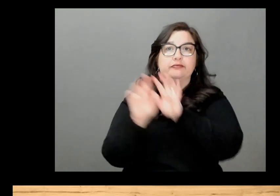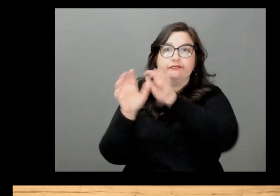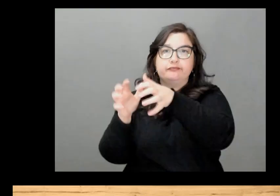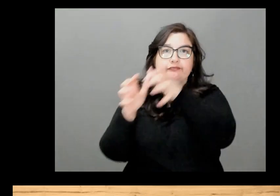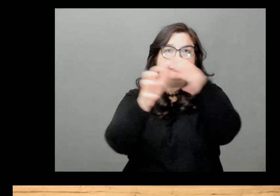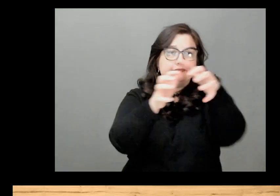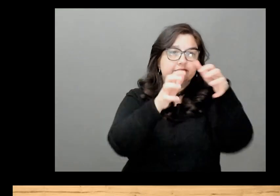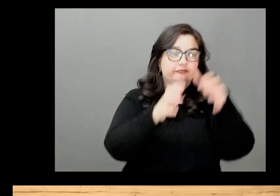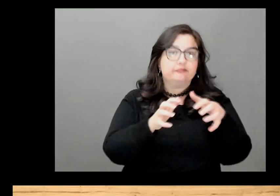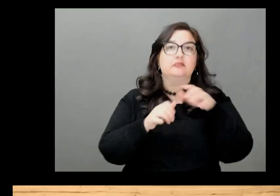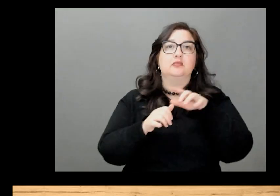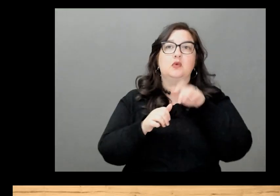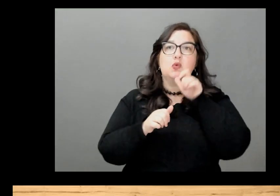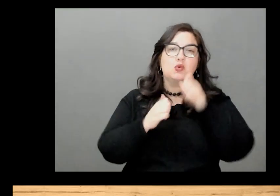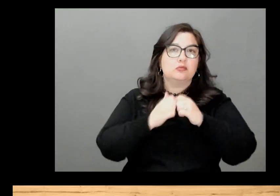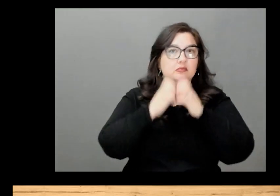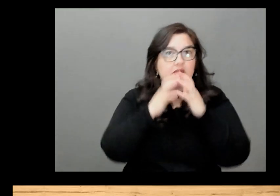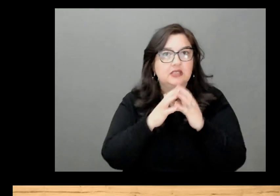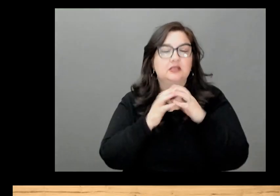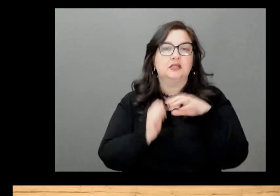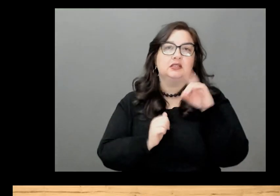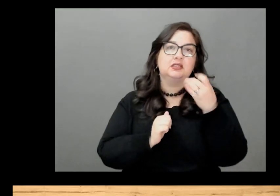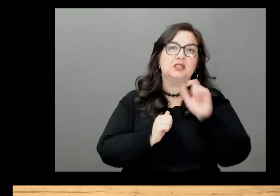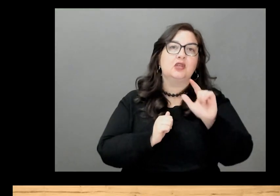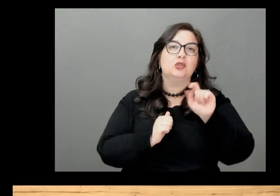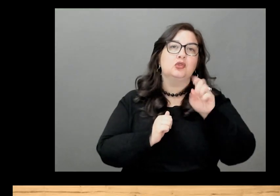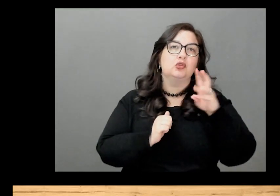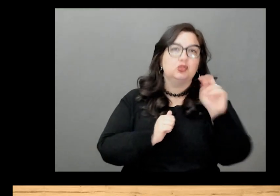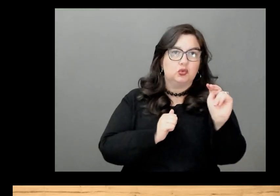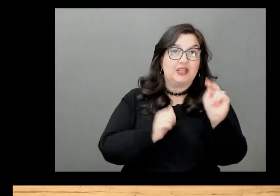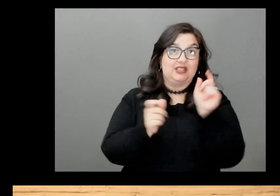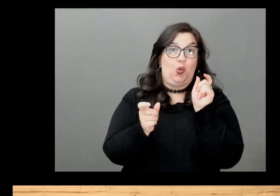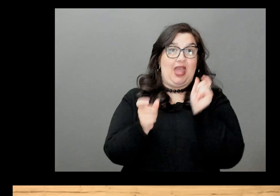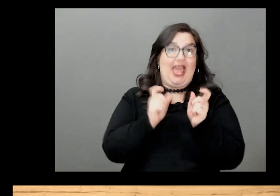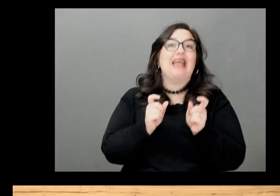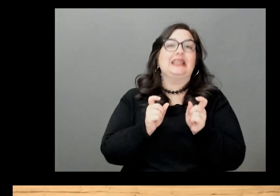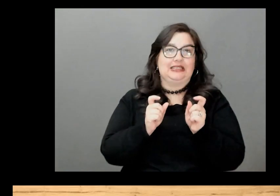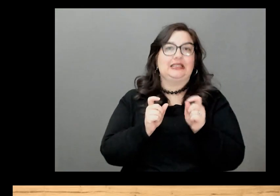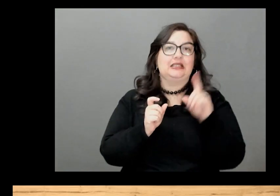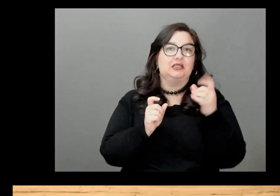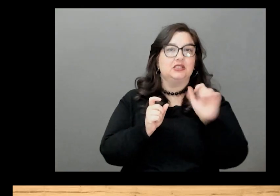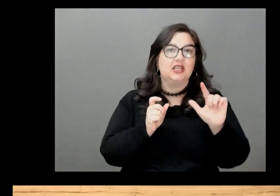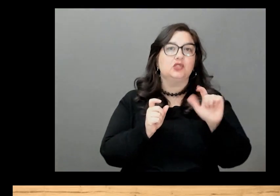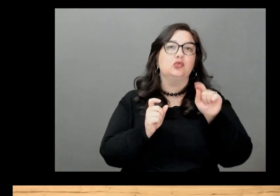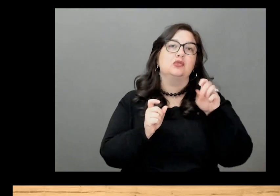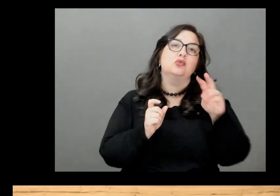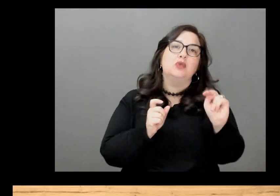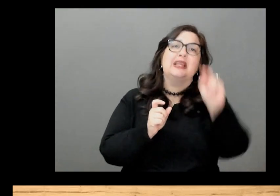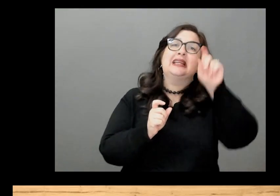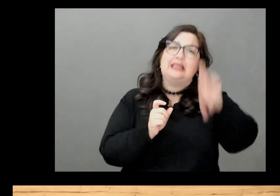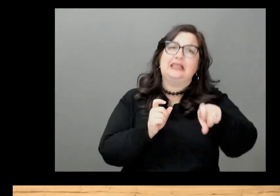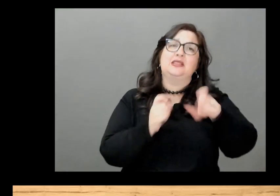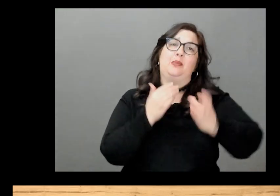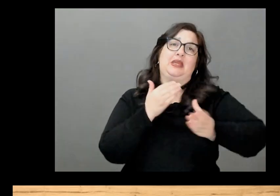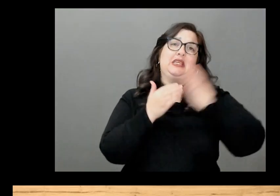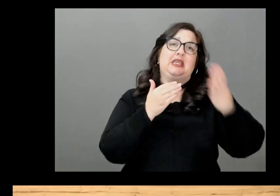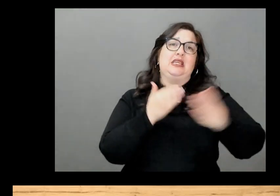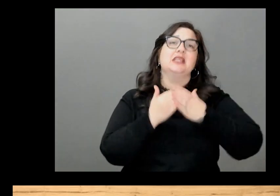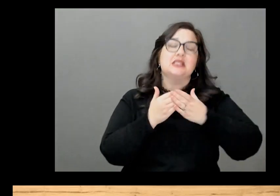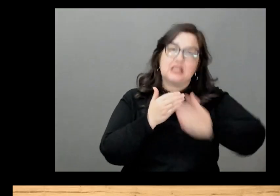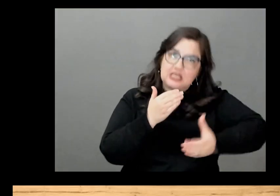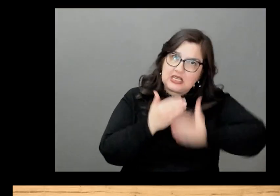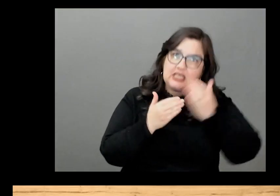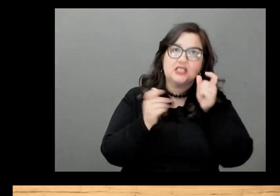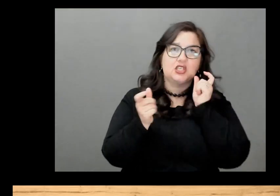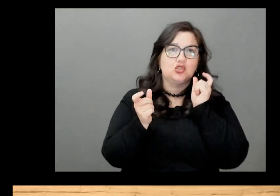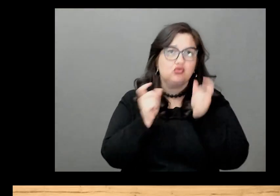building, maintaining, using a digital twin. So editing a digital twin needs to be easy. We need to be able to make it, easy to change that